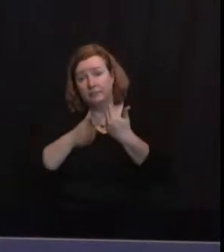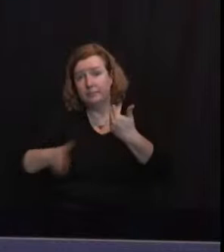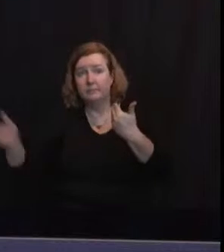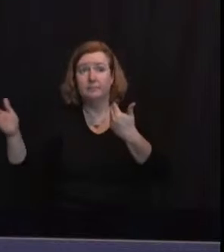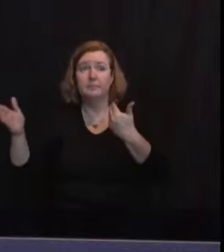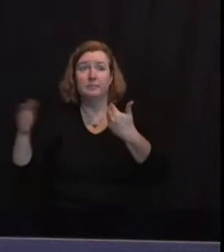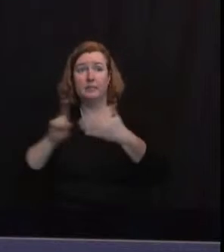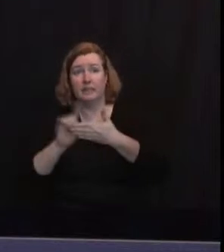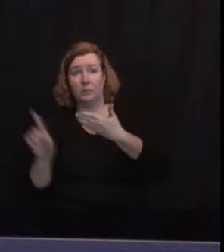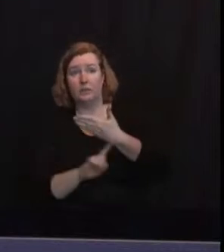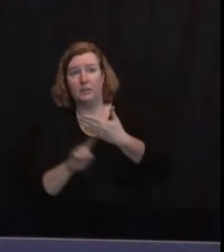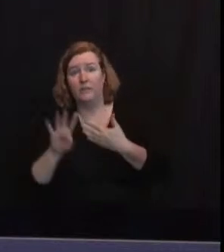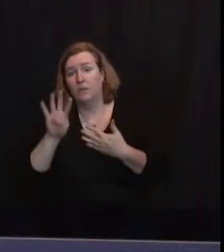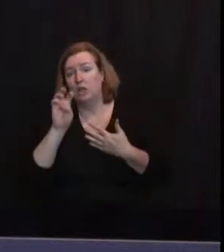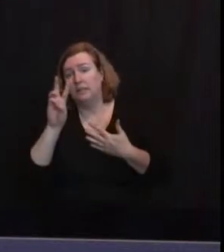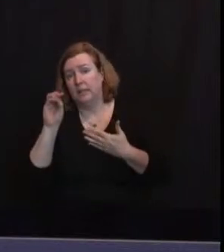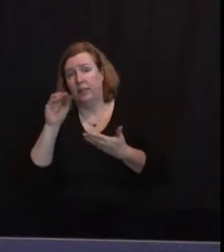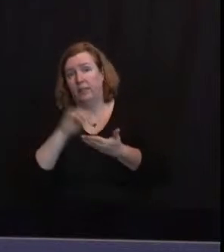466,000.